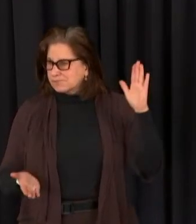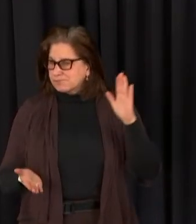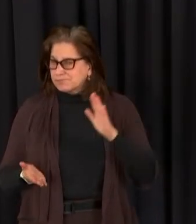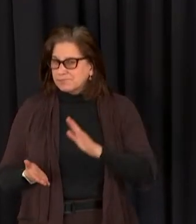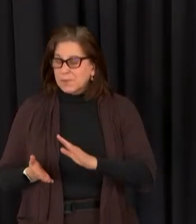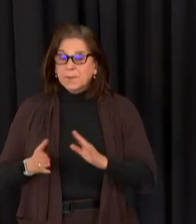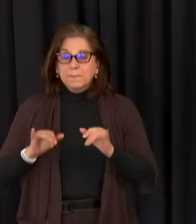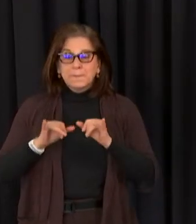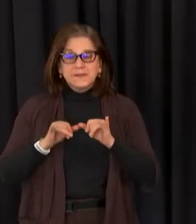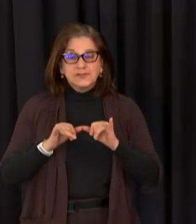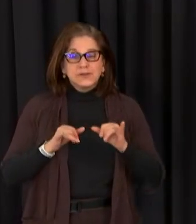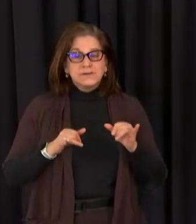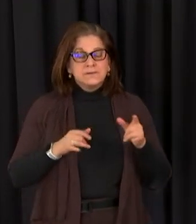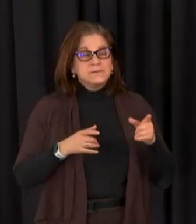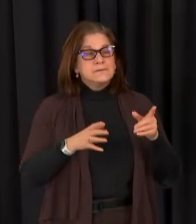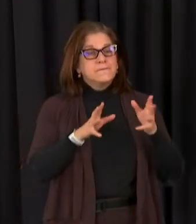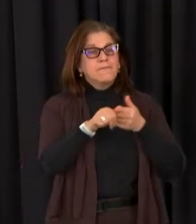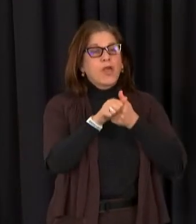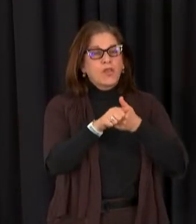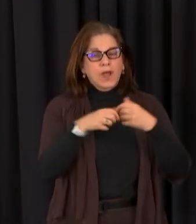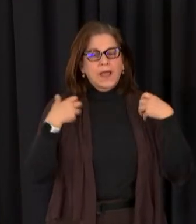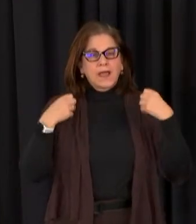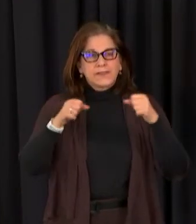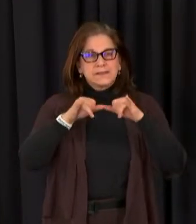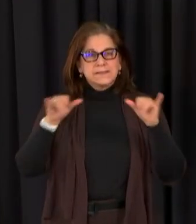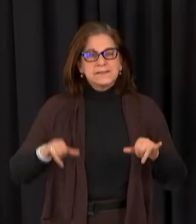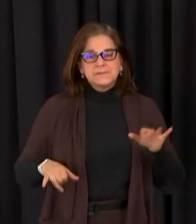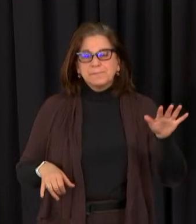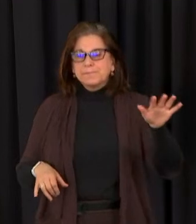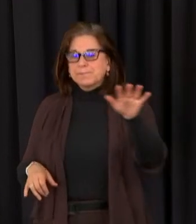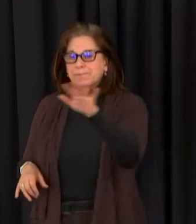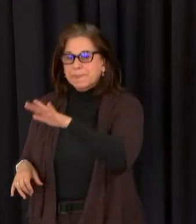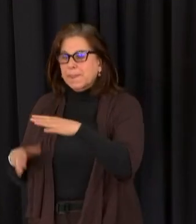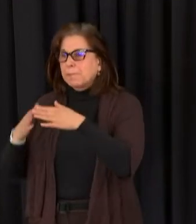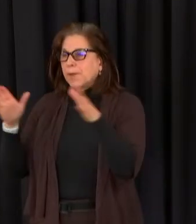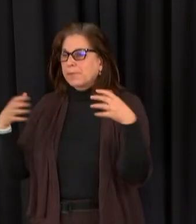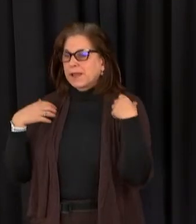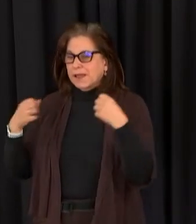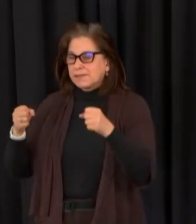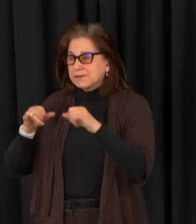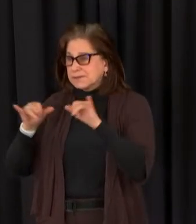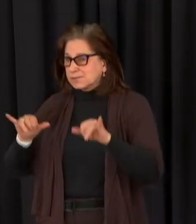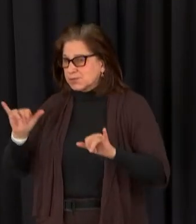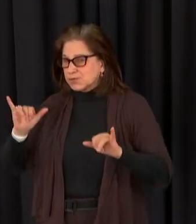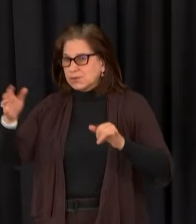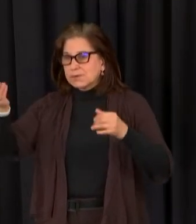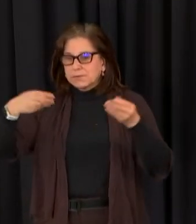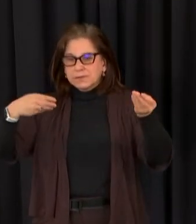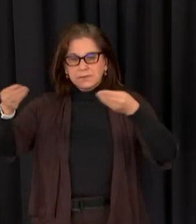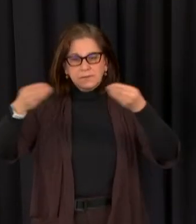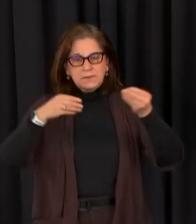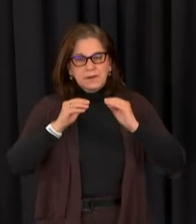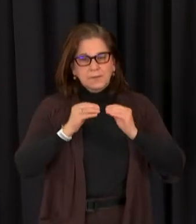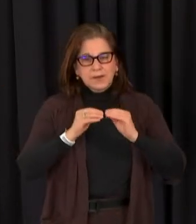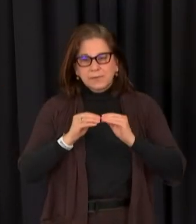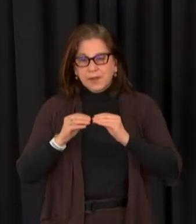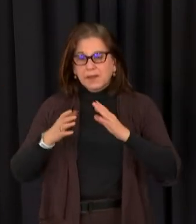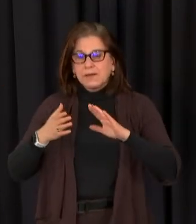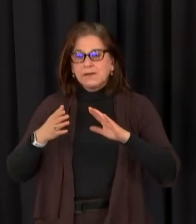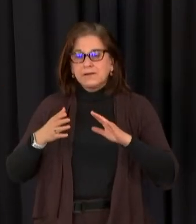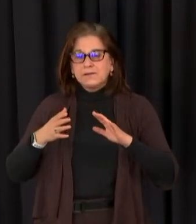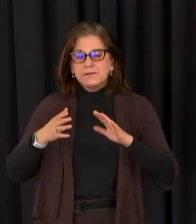metrics follow our health systems capacity, our public health system capacity, and the level of